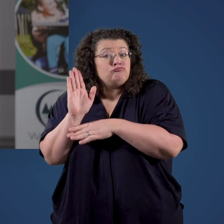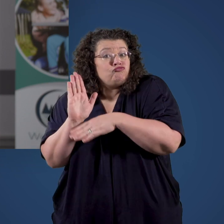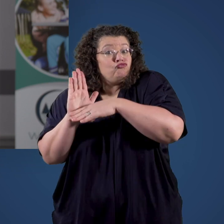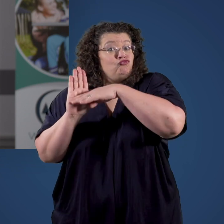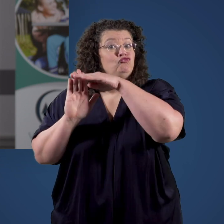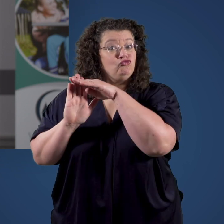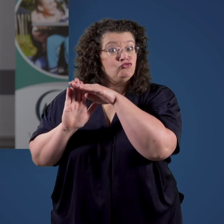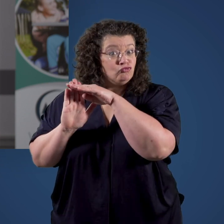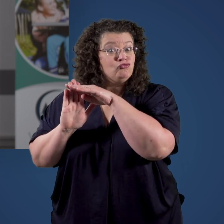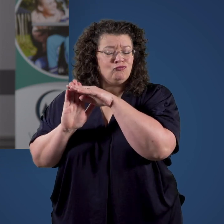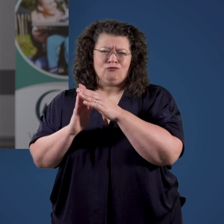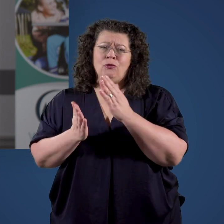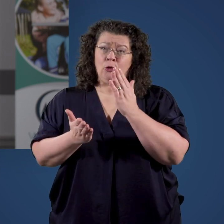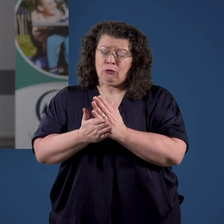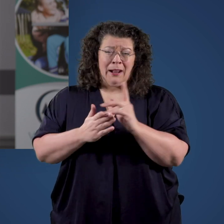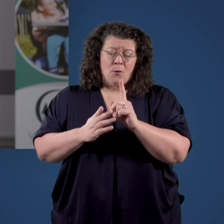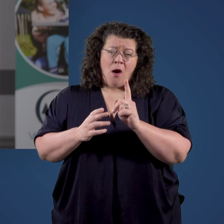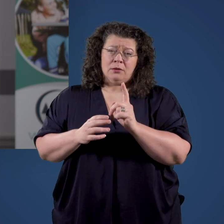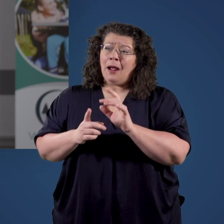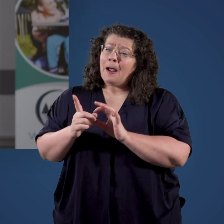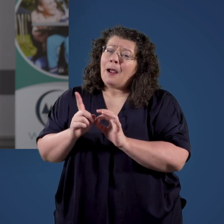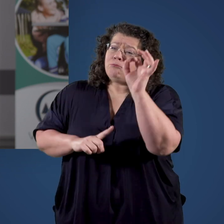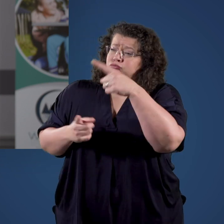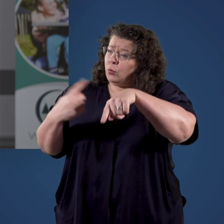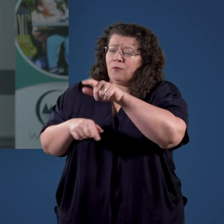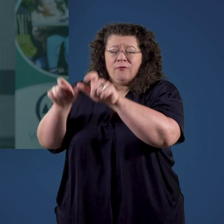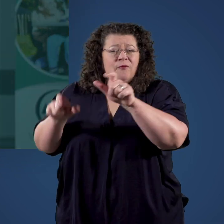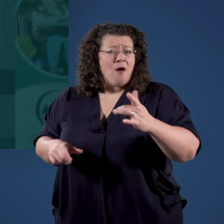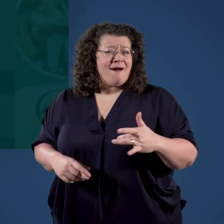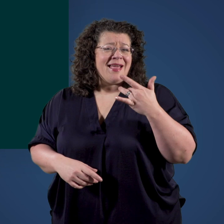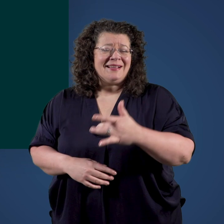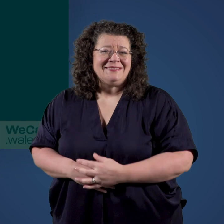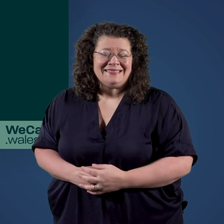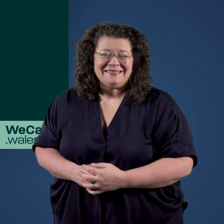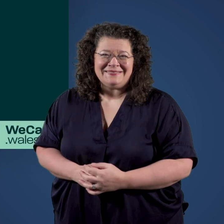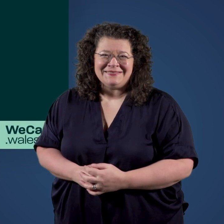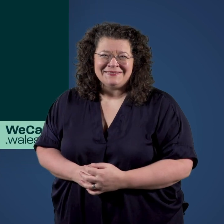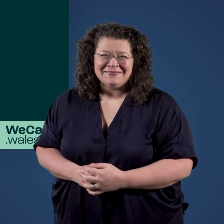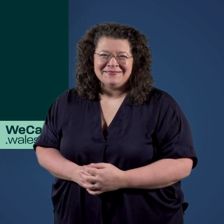professionally, personally, and really make a difference to people's lives along the way.